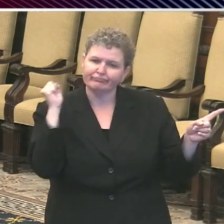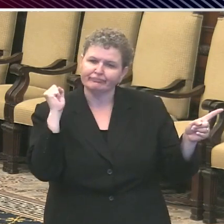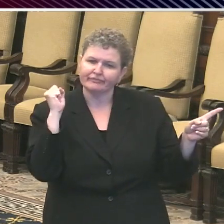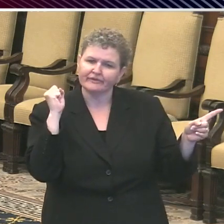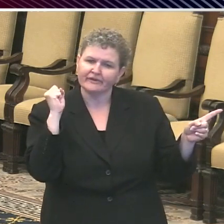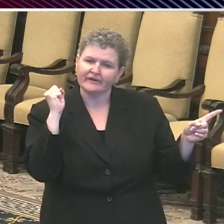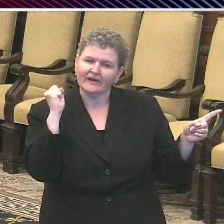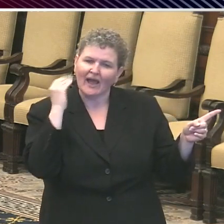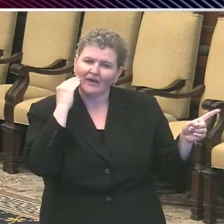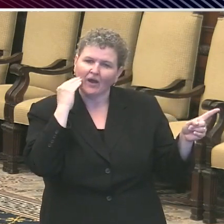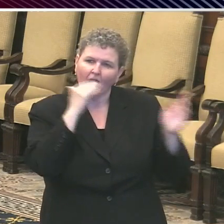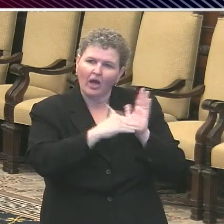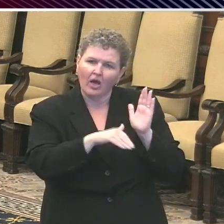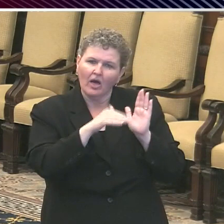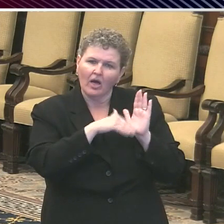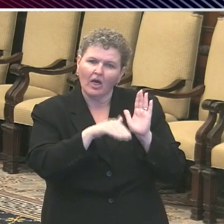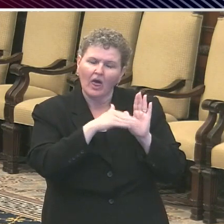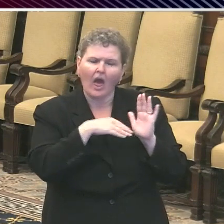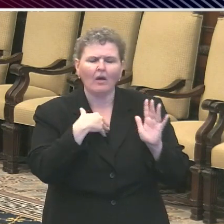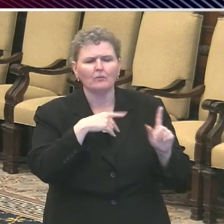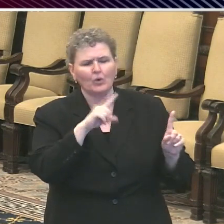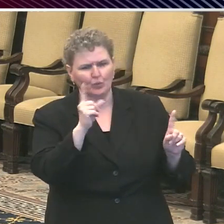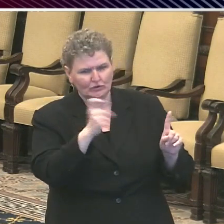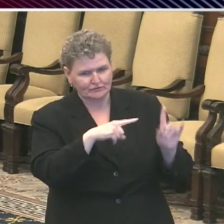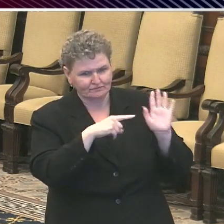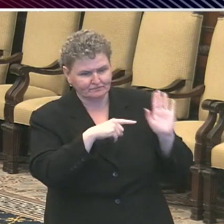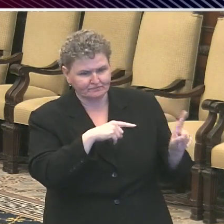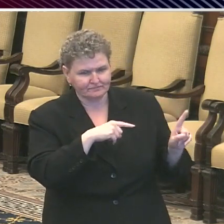I guess my question is,